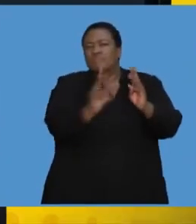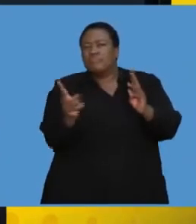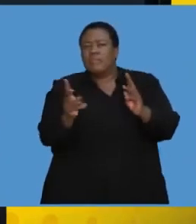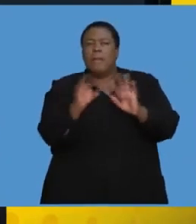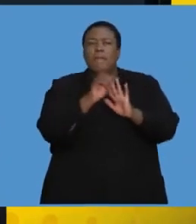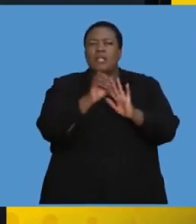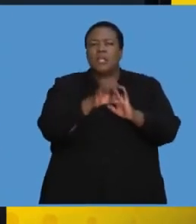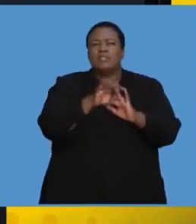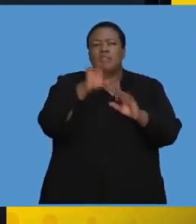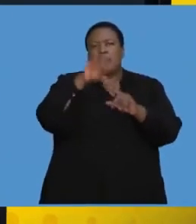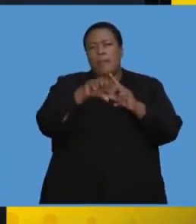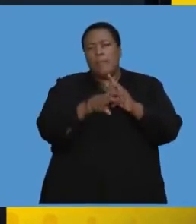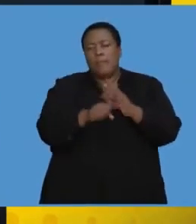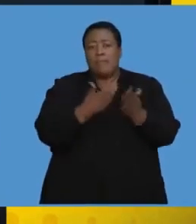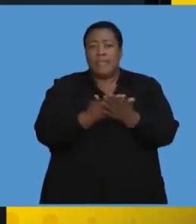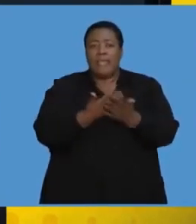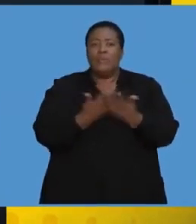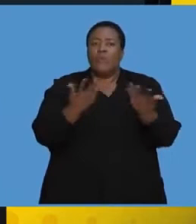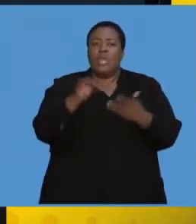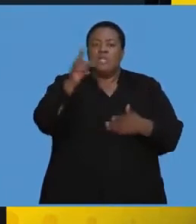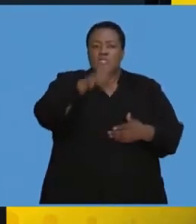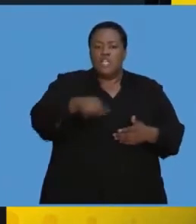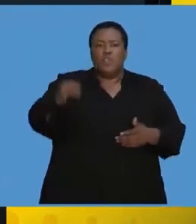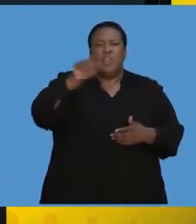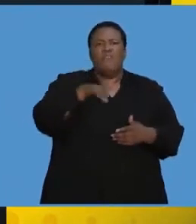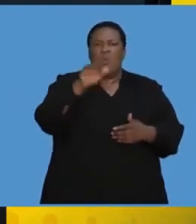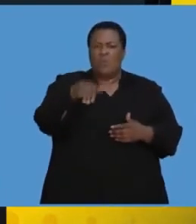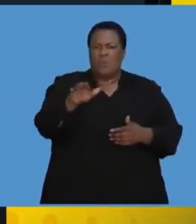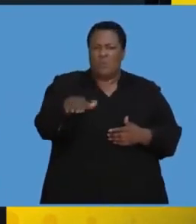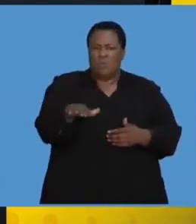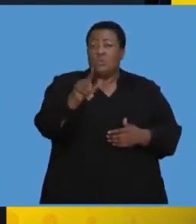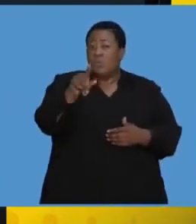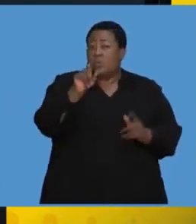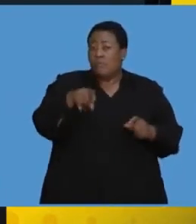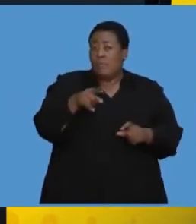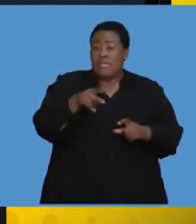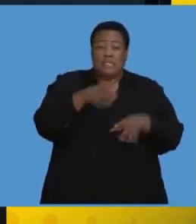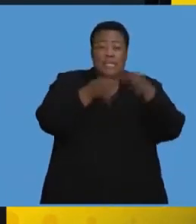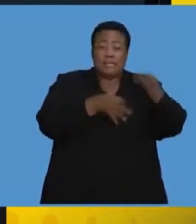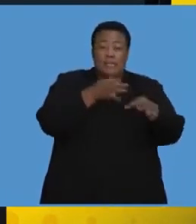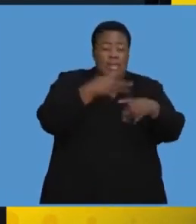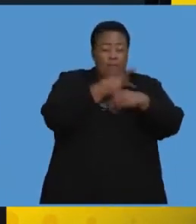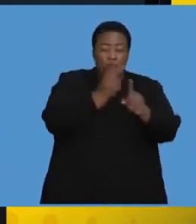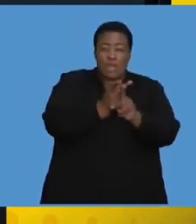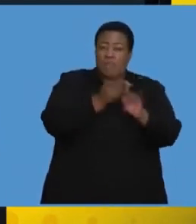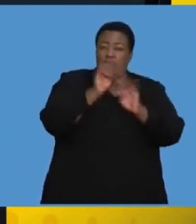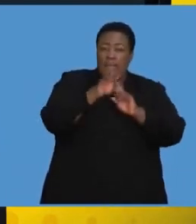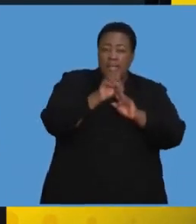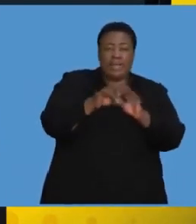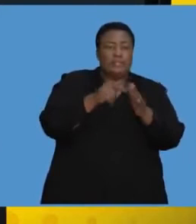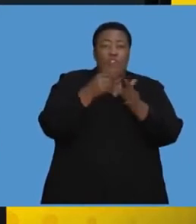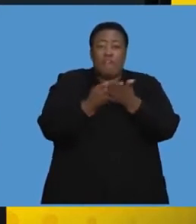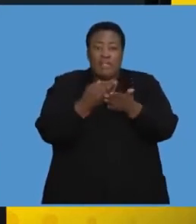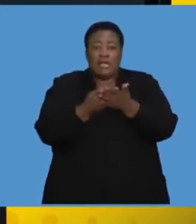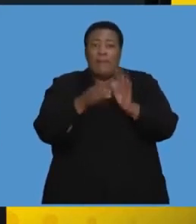circular flow. Here, boys and girls, you have to explain your product market, you have to explain your factor market, you have